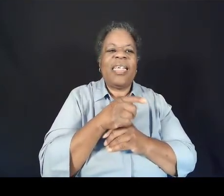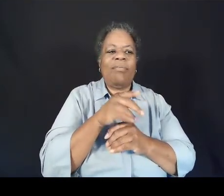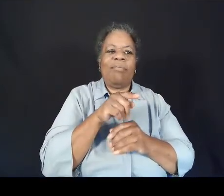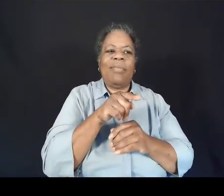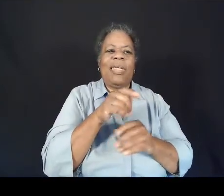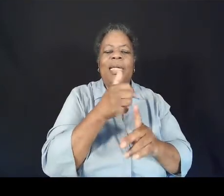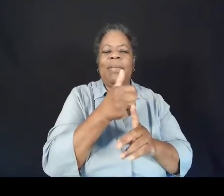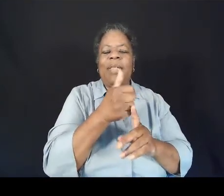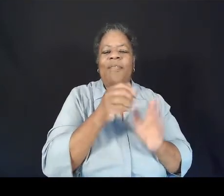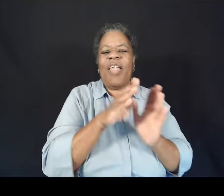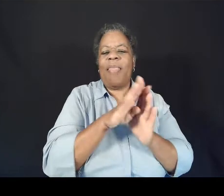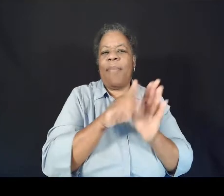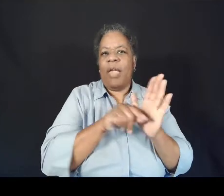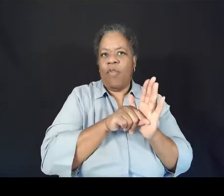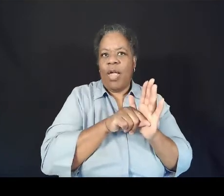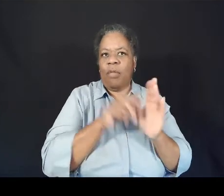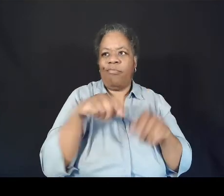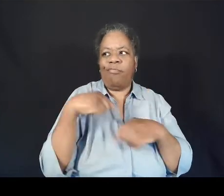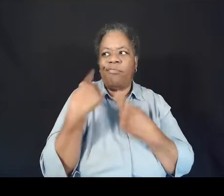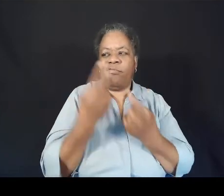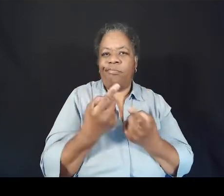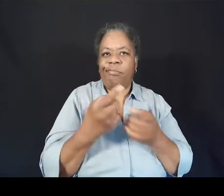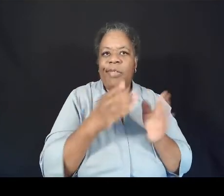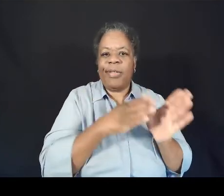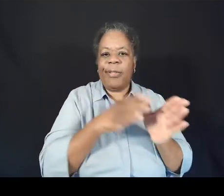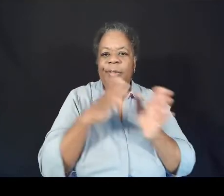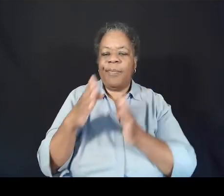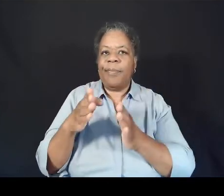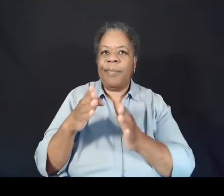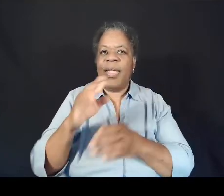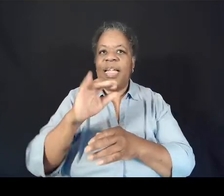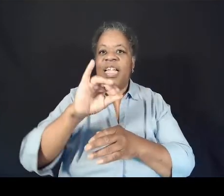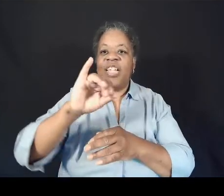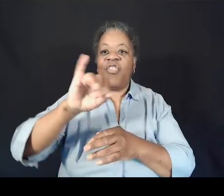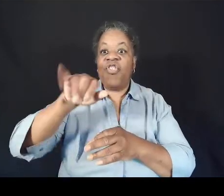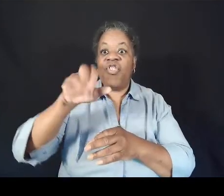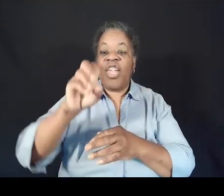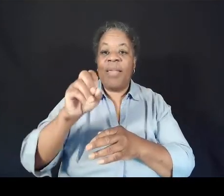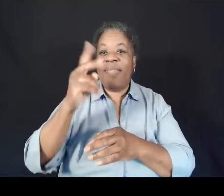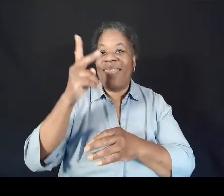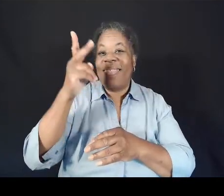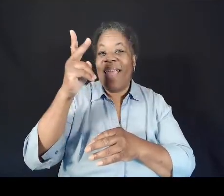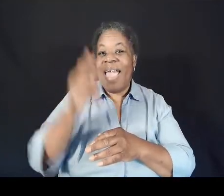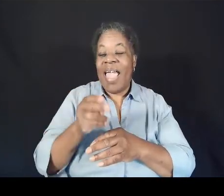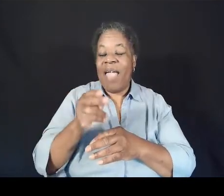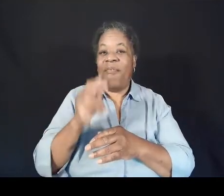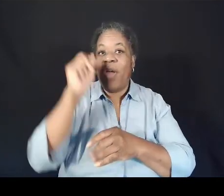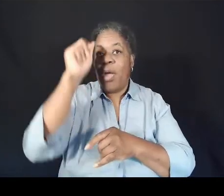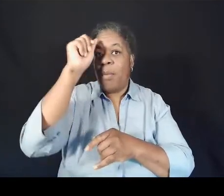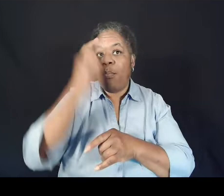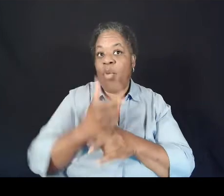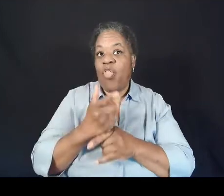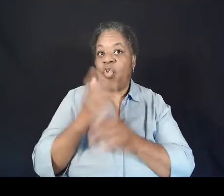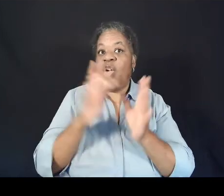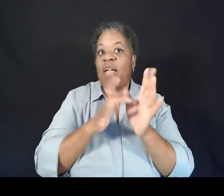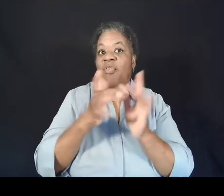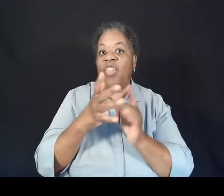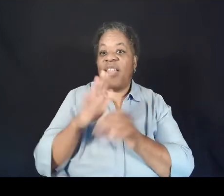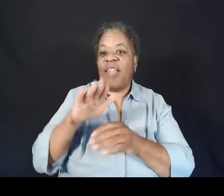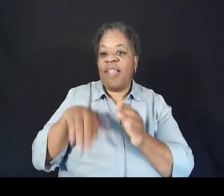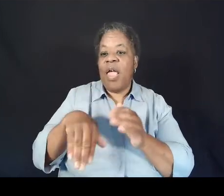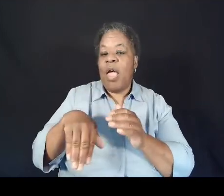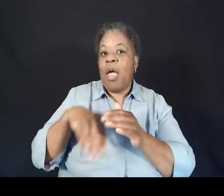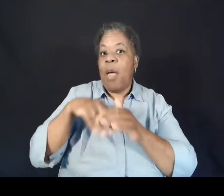time. Then there's James, the half-brother of Jesus, born later to Mary and